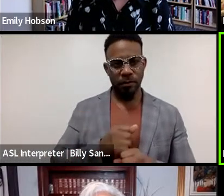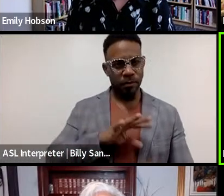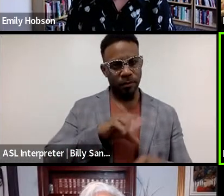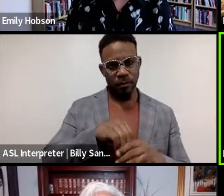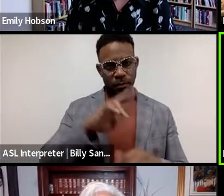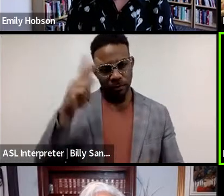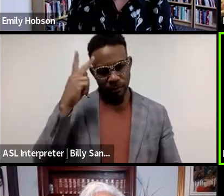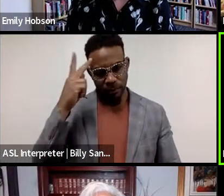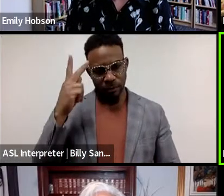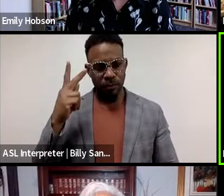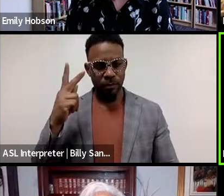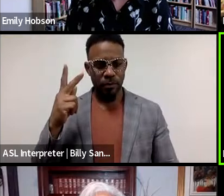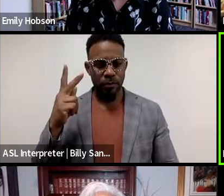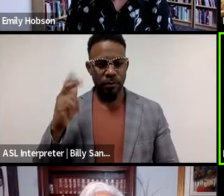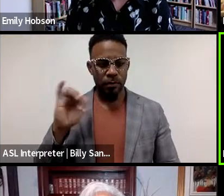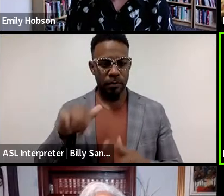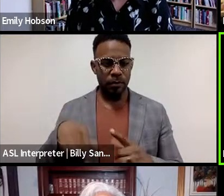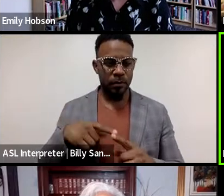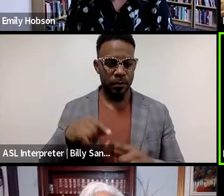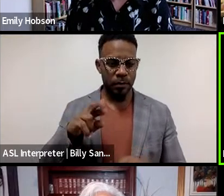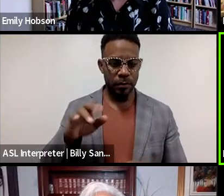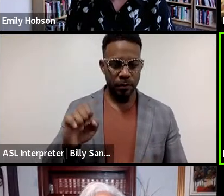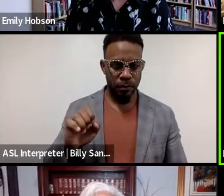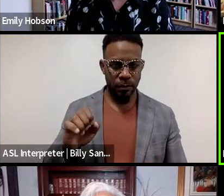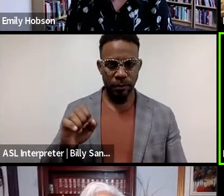in politics. It was all about race.